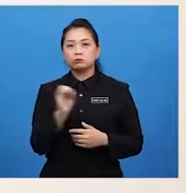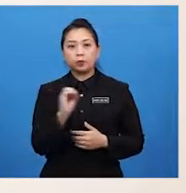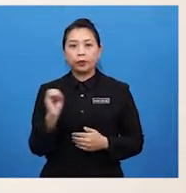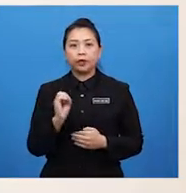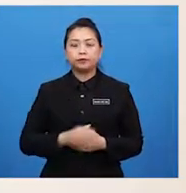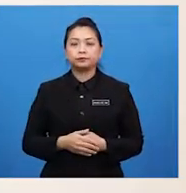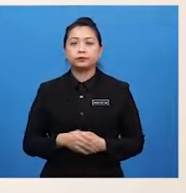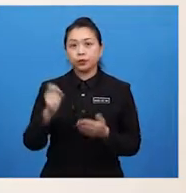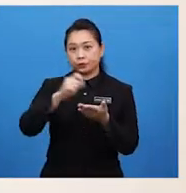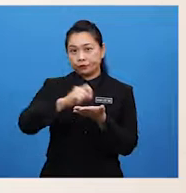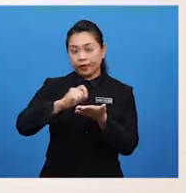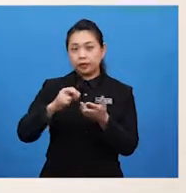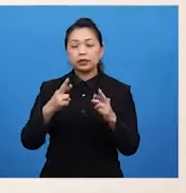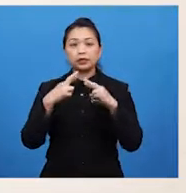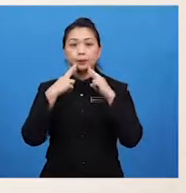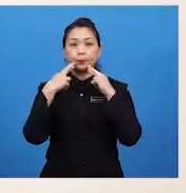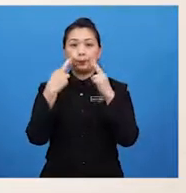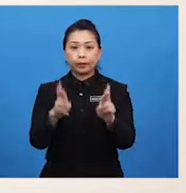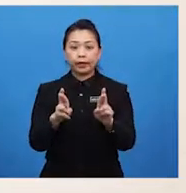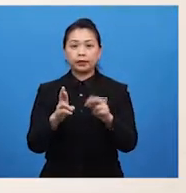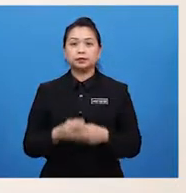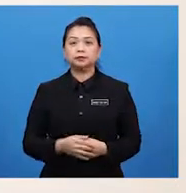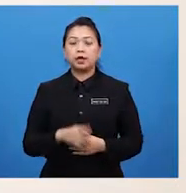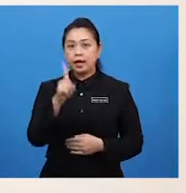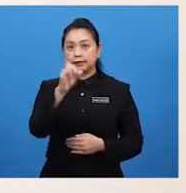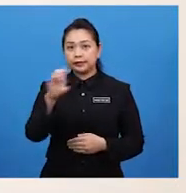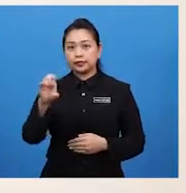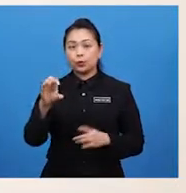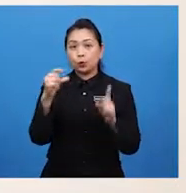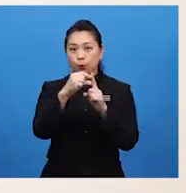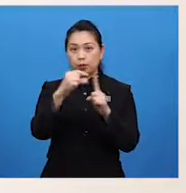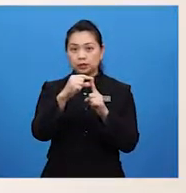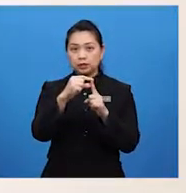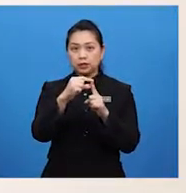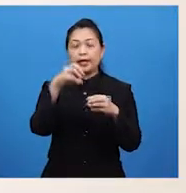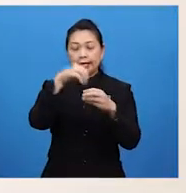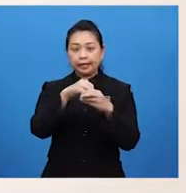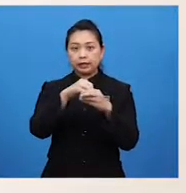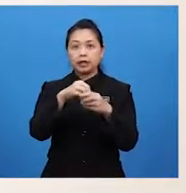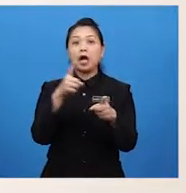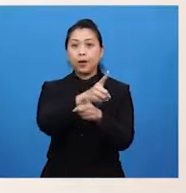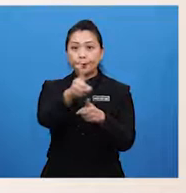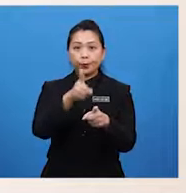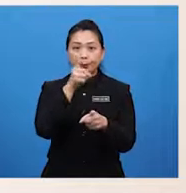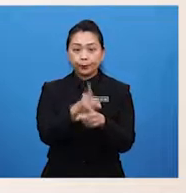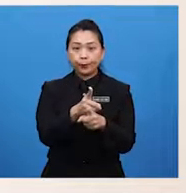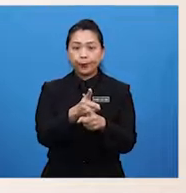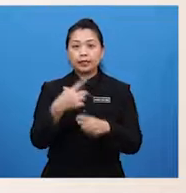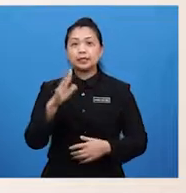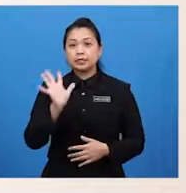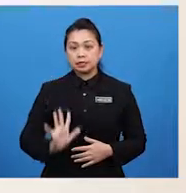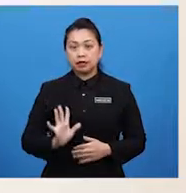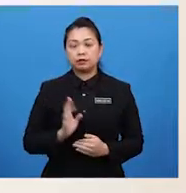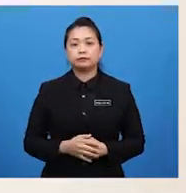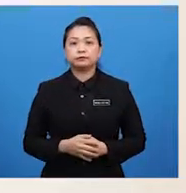write a reply of at least 100 words in an appropriate style. Just